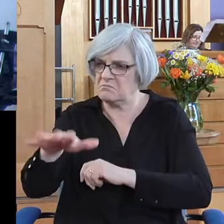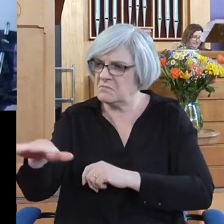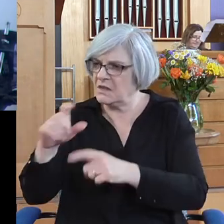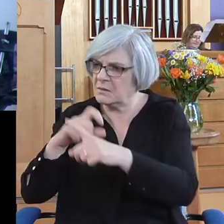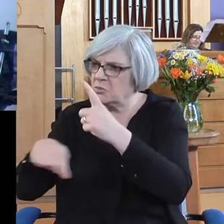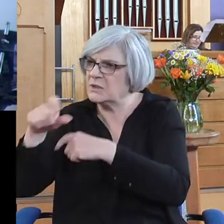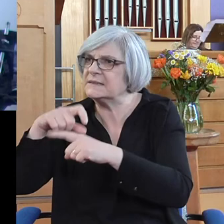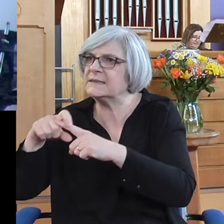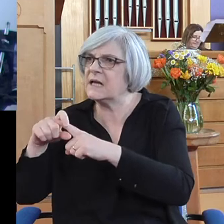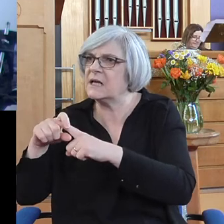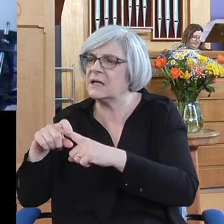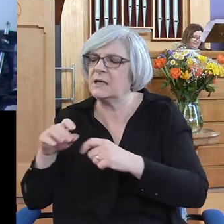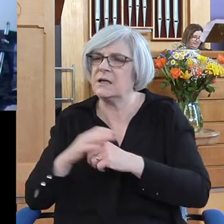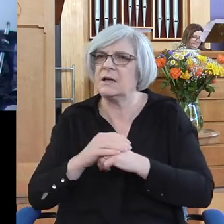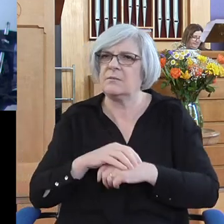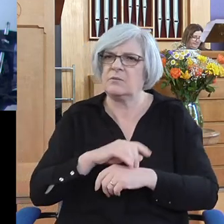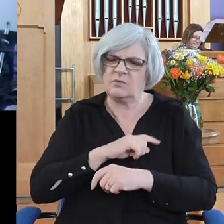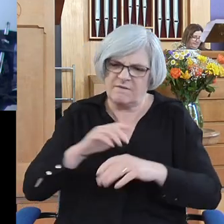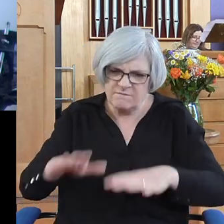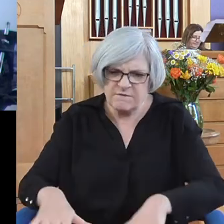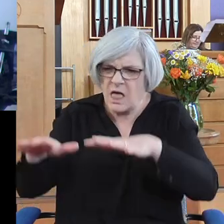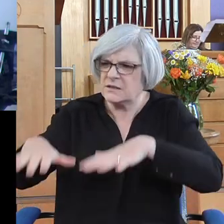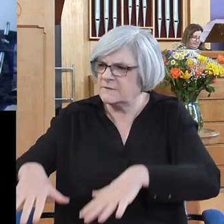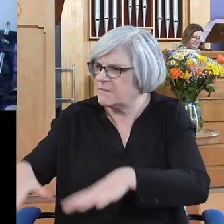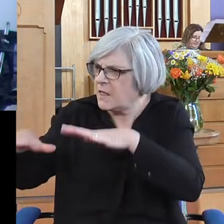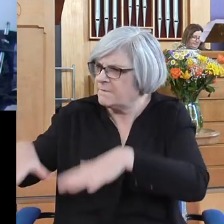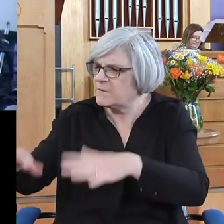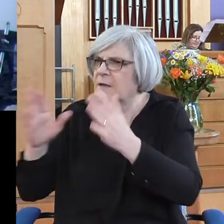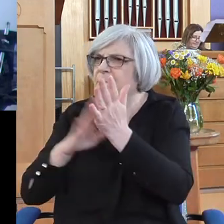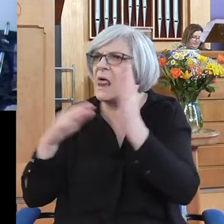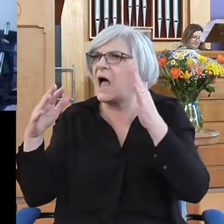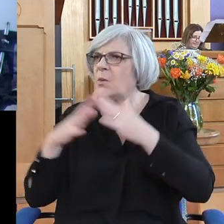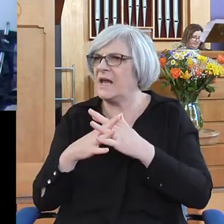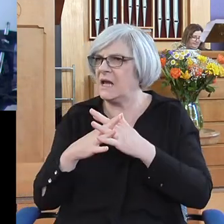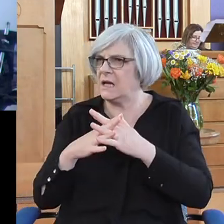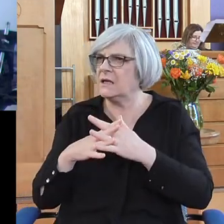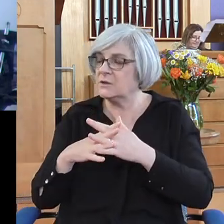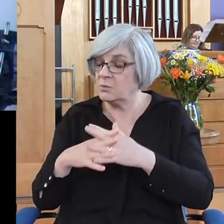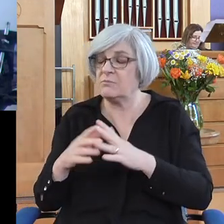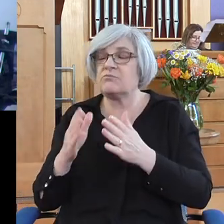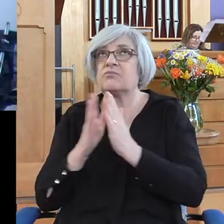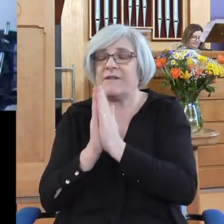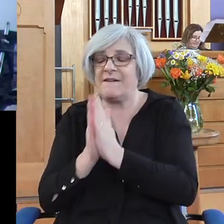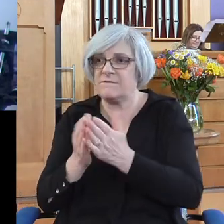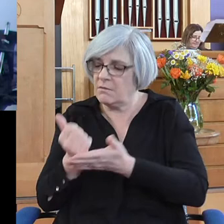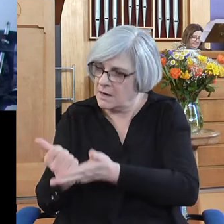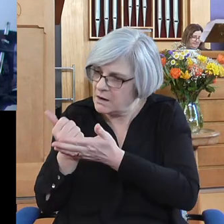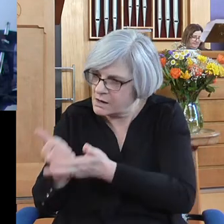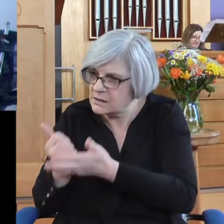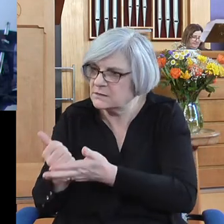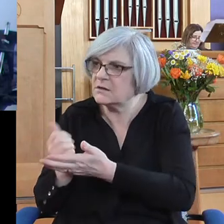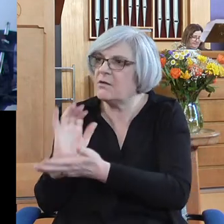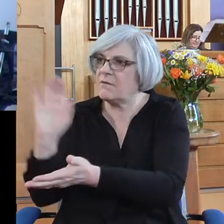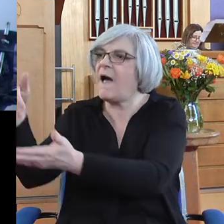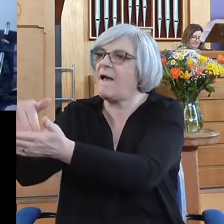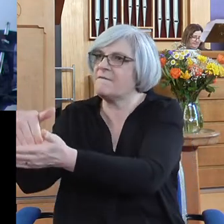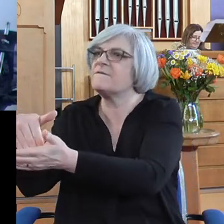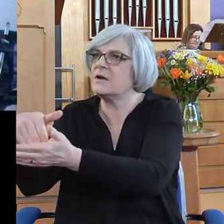as they emerge from the devastating floods in Malawi. We pray for aid to reach them and help to rebuild their